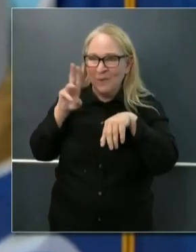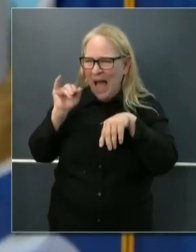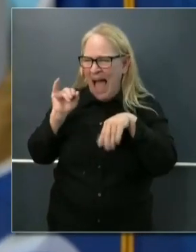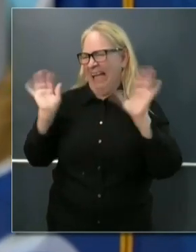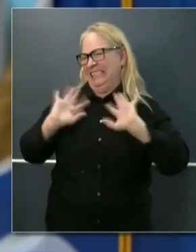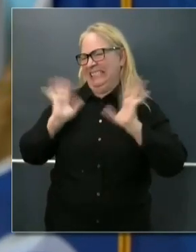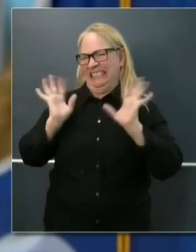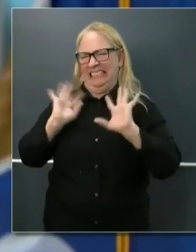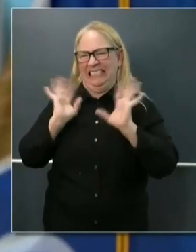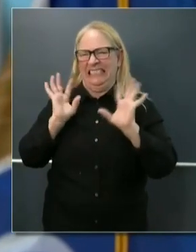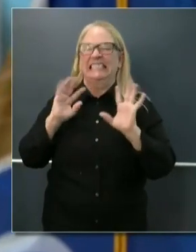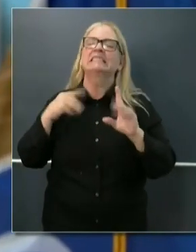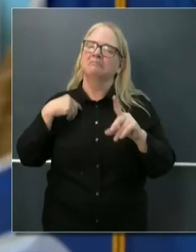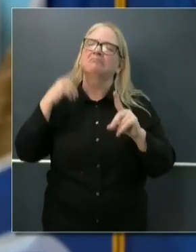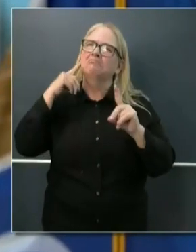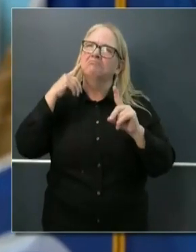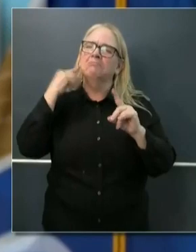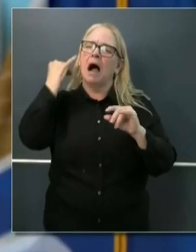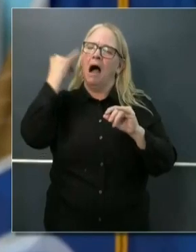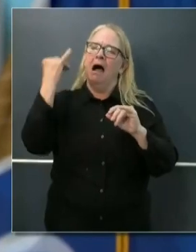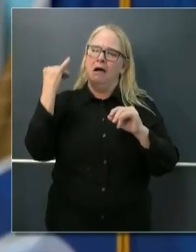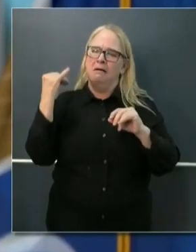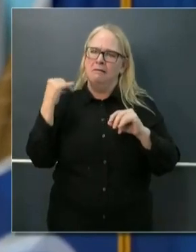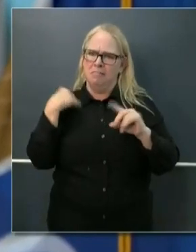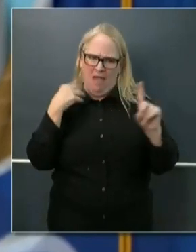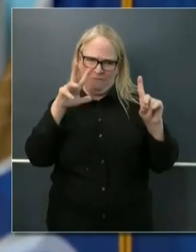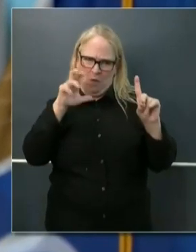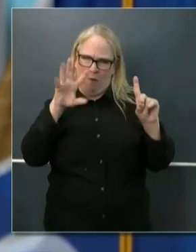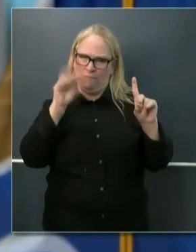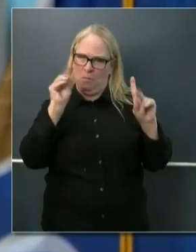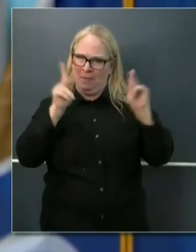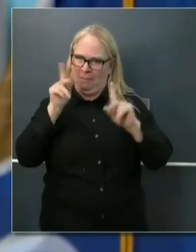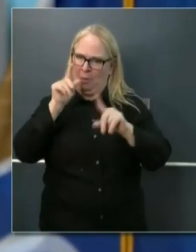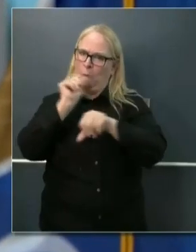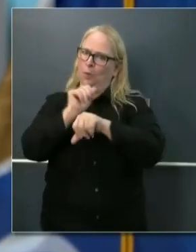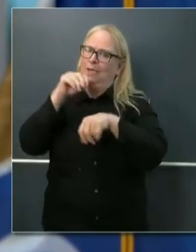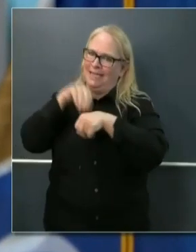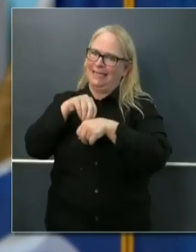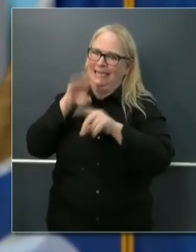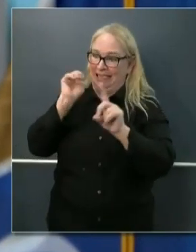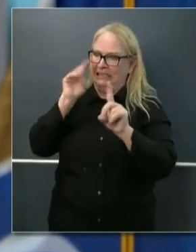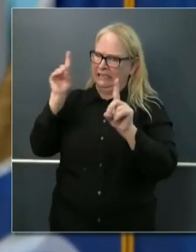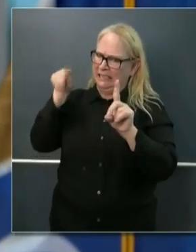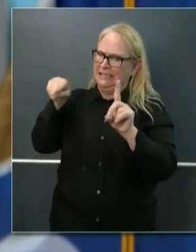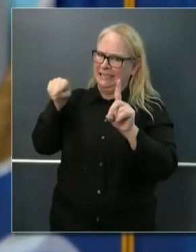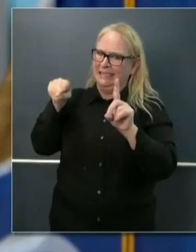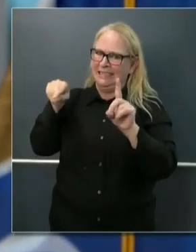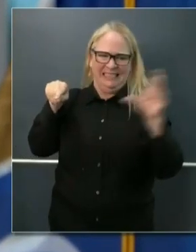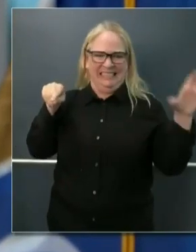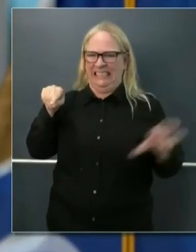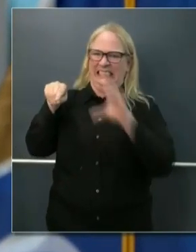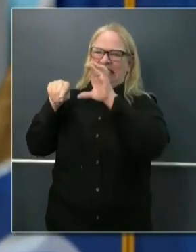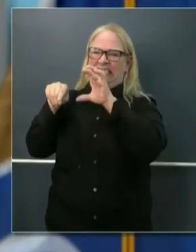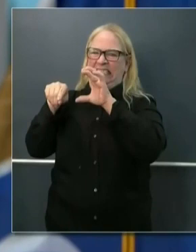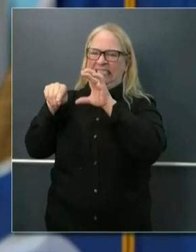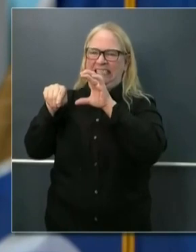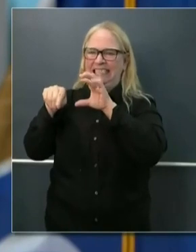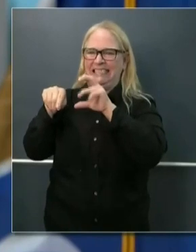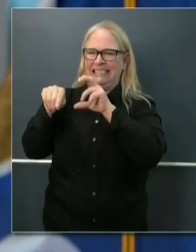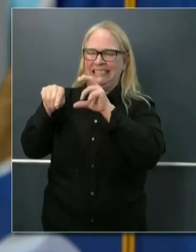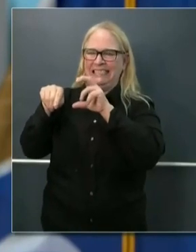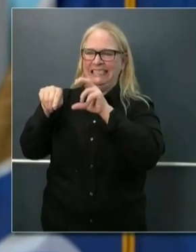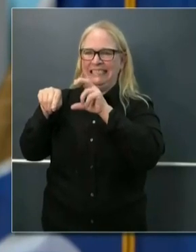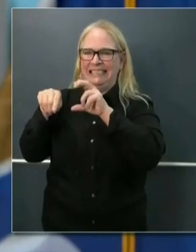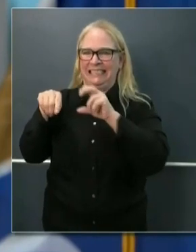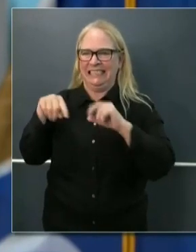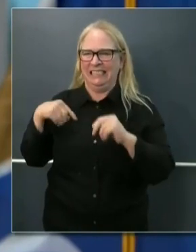have 1,340 people that we already have transferred. An additional 350, we're supporting those efforts. We can